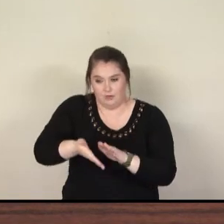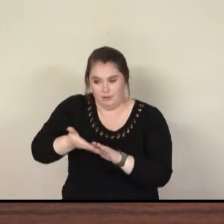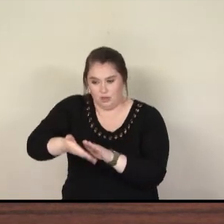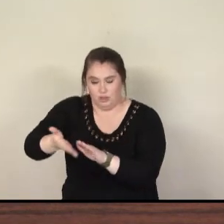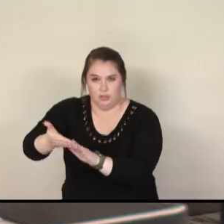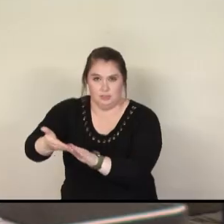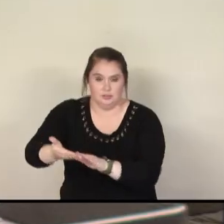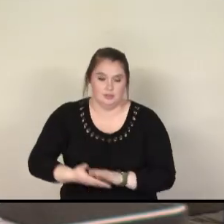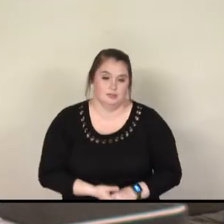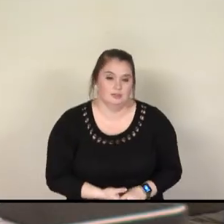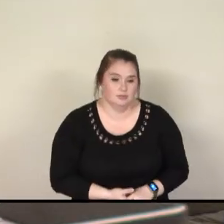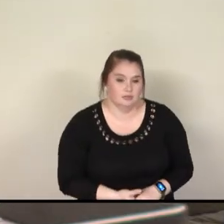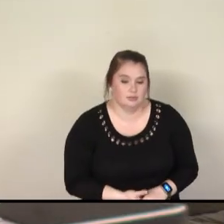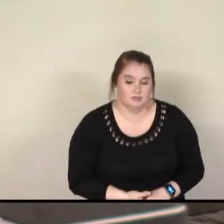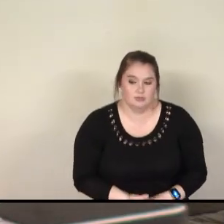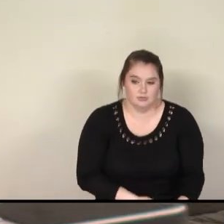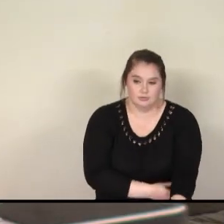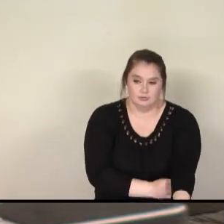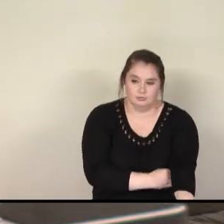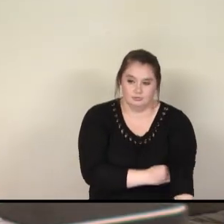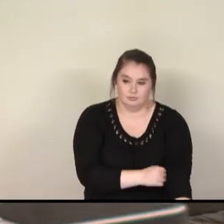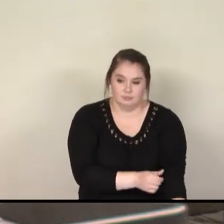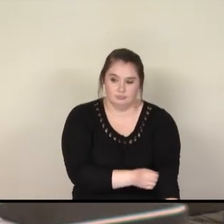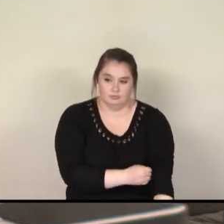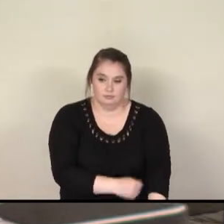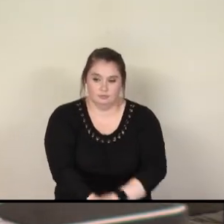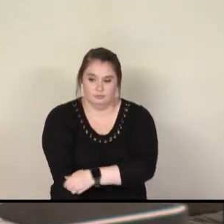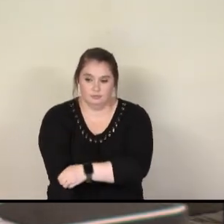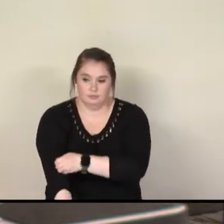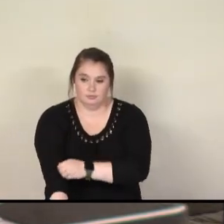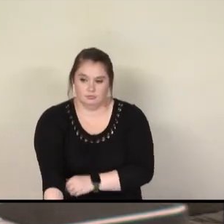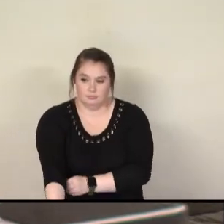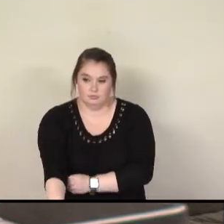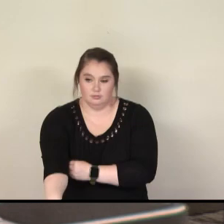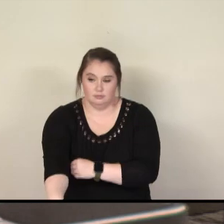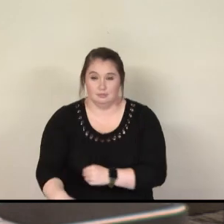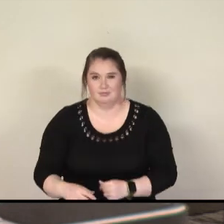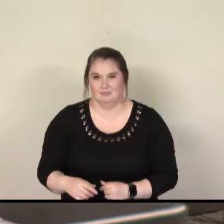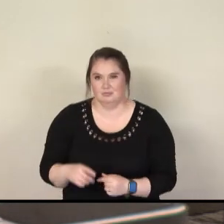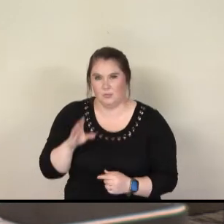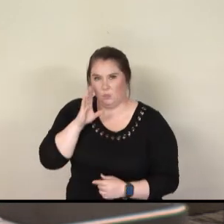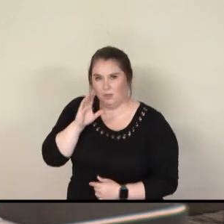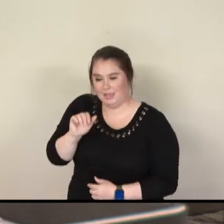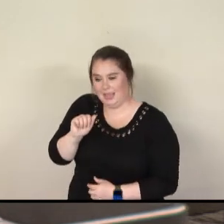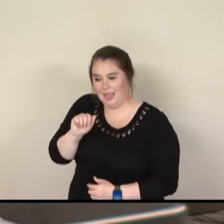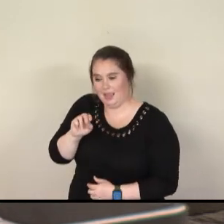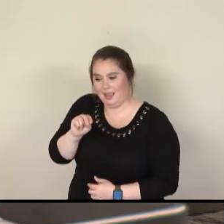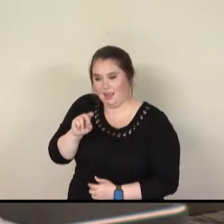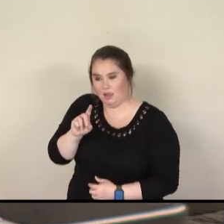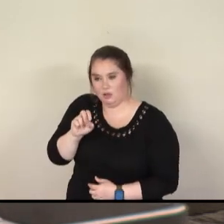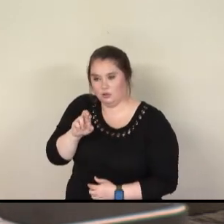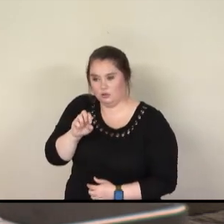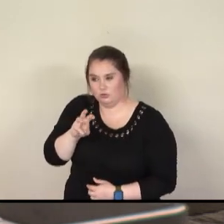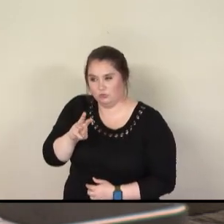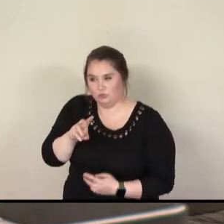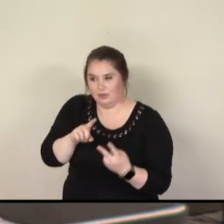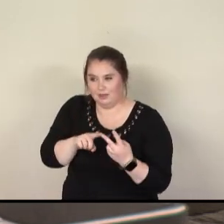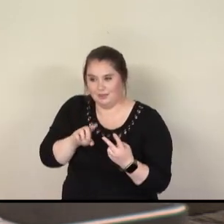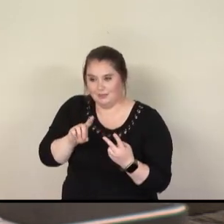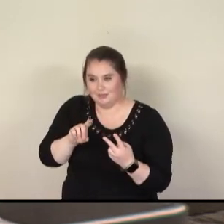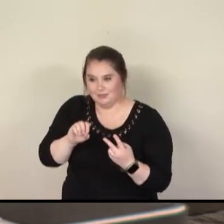Ms. Barrera. Yes, well, this is going to be Andrew and Jared, I'm sorry, Andrew, Doug